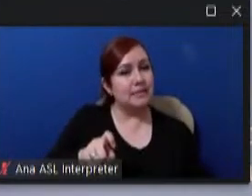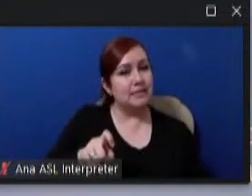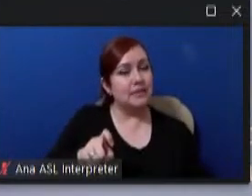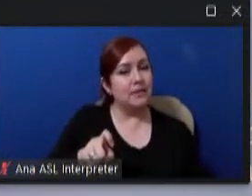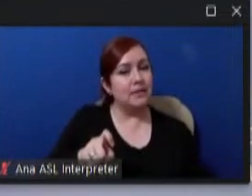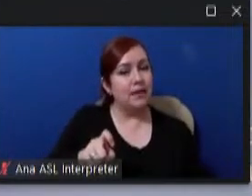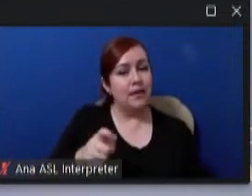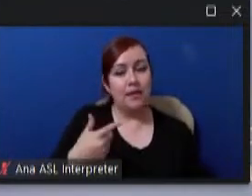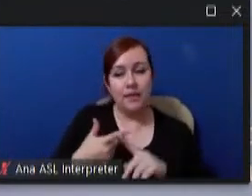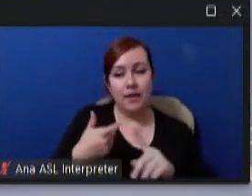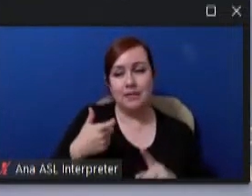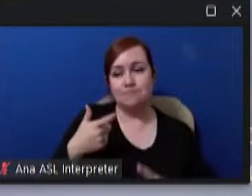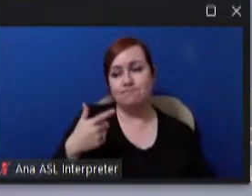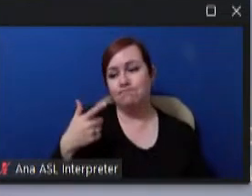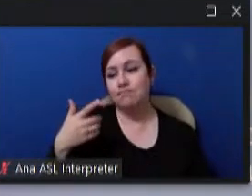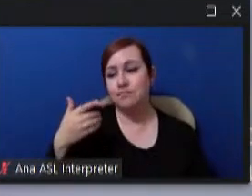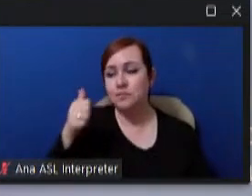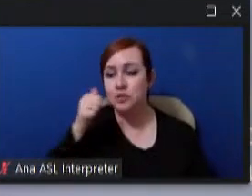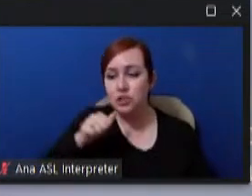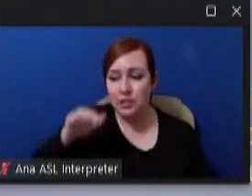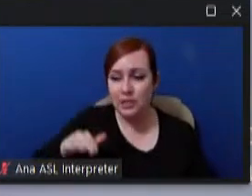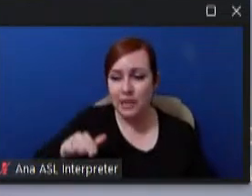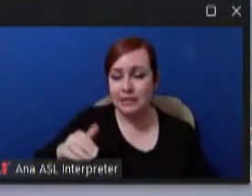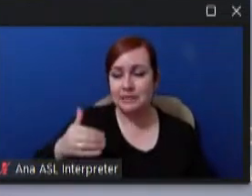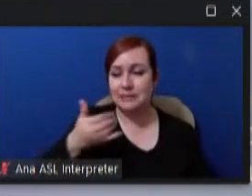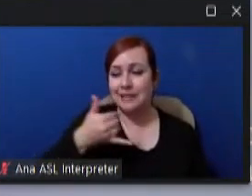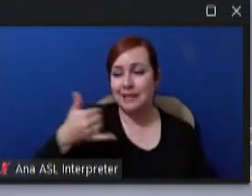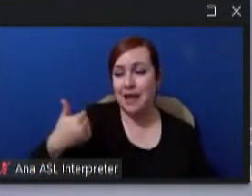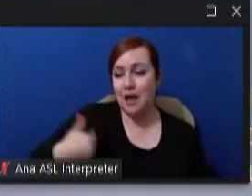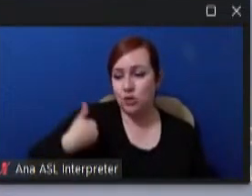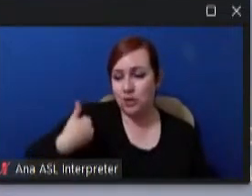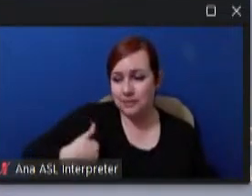very specific needs of